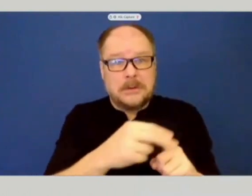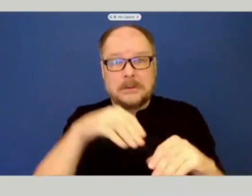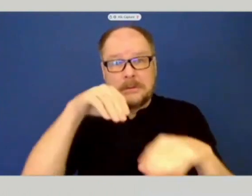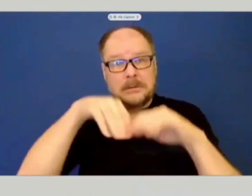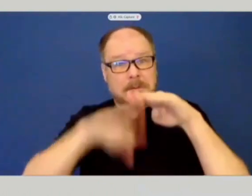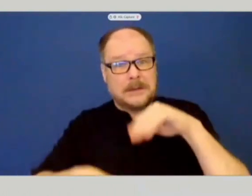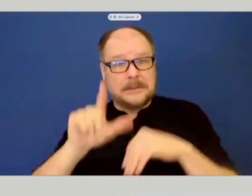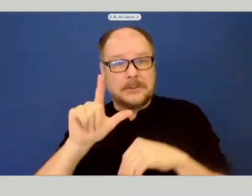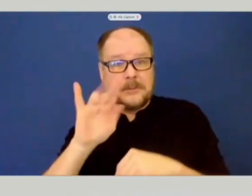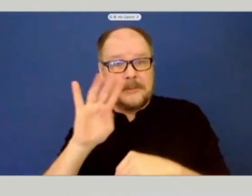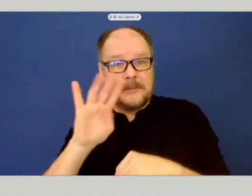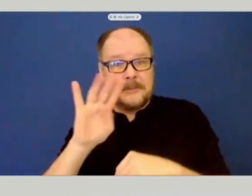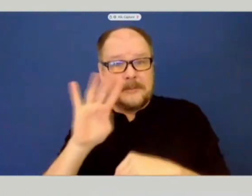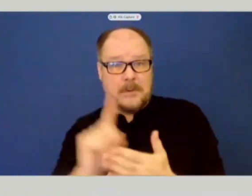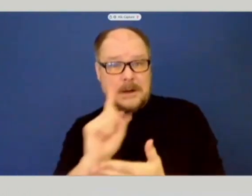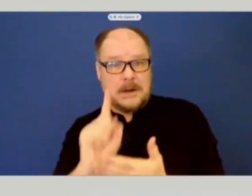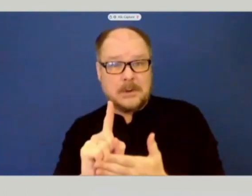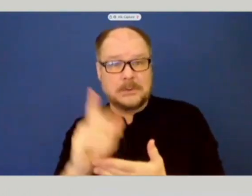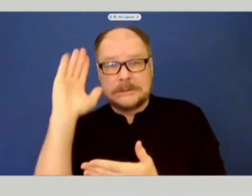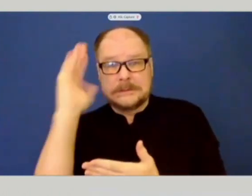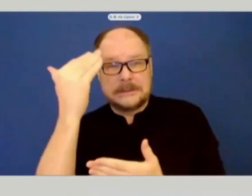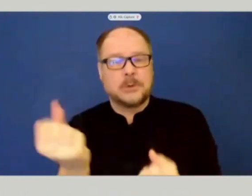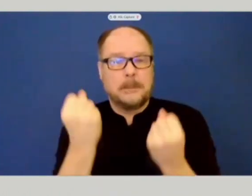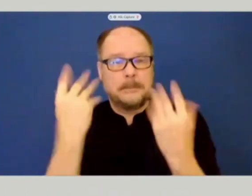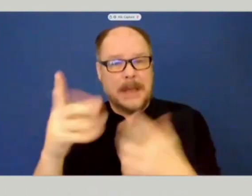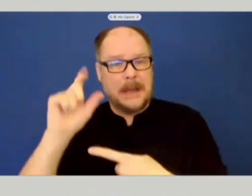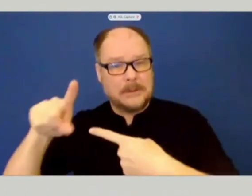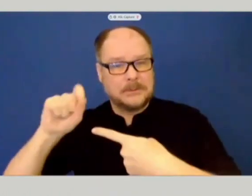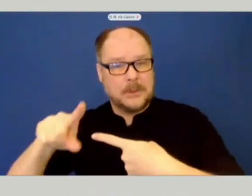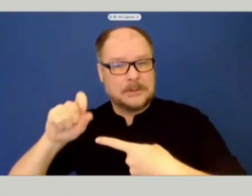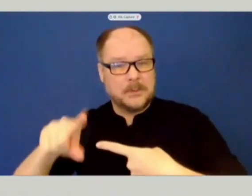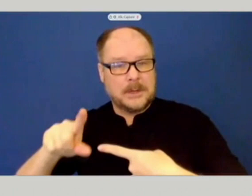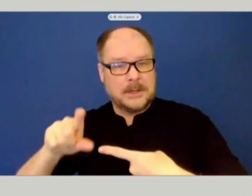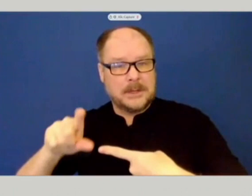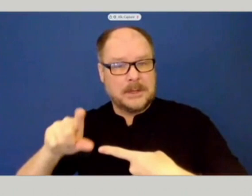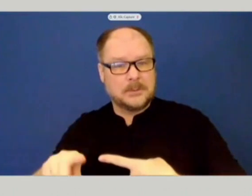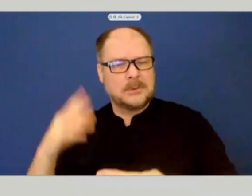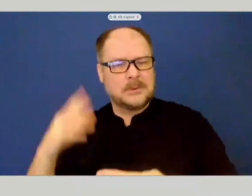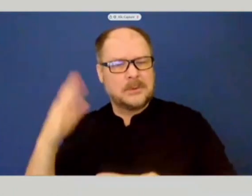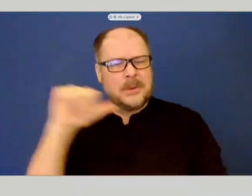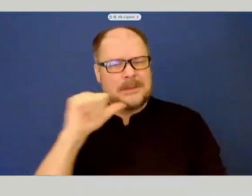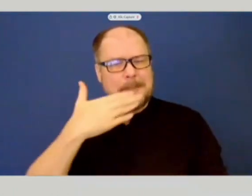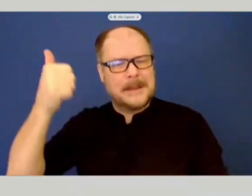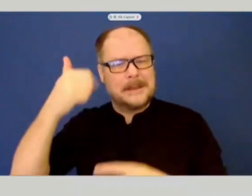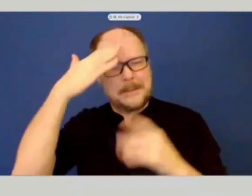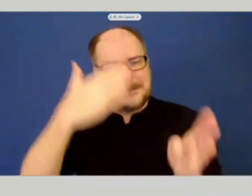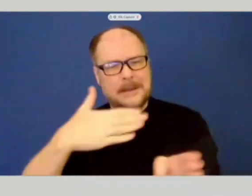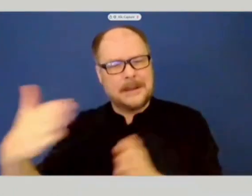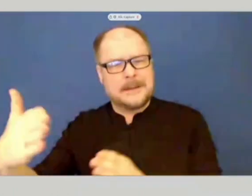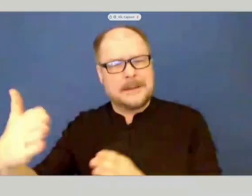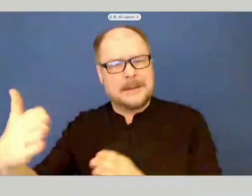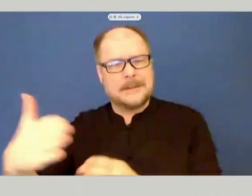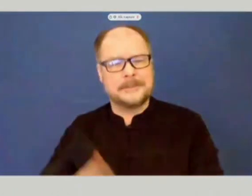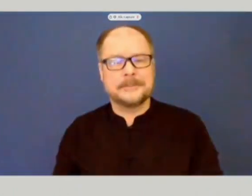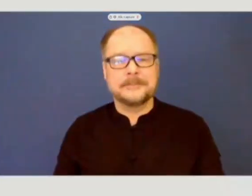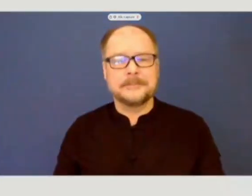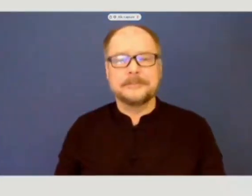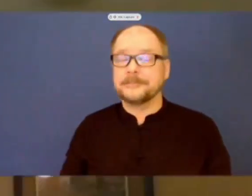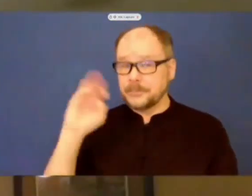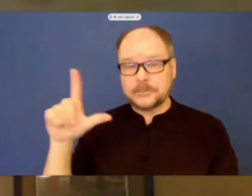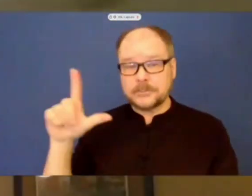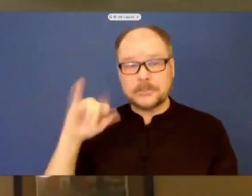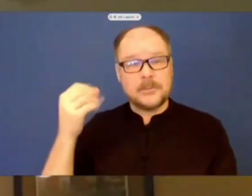like there's still so many questions out here. Why wasn't this better planned? Well, you know, Joe, when I talked to the